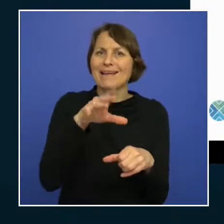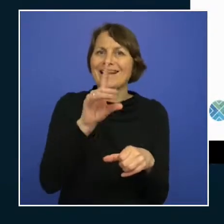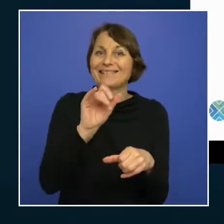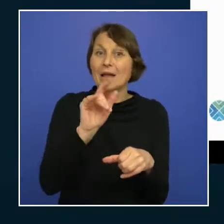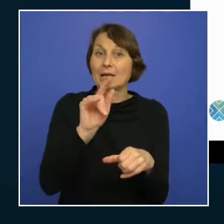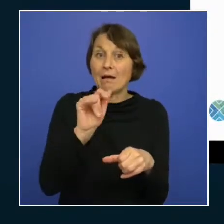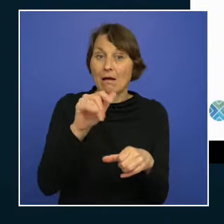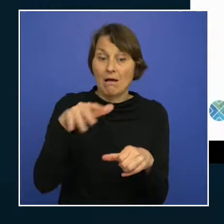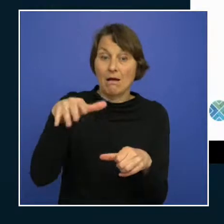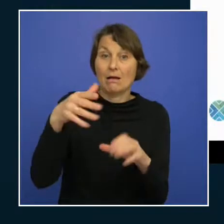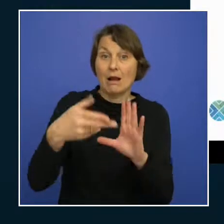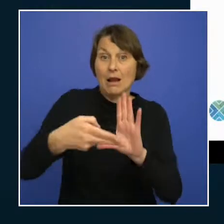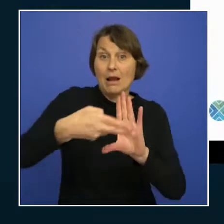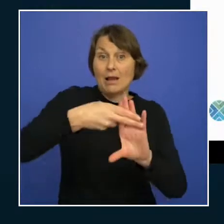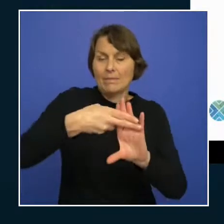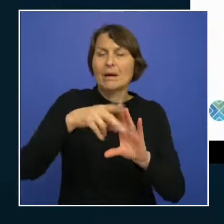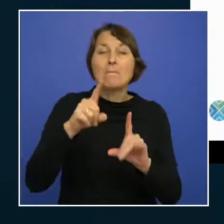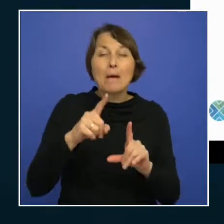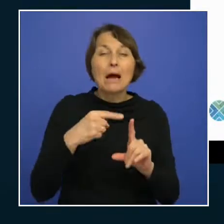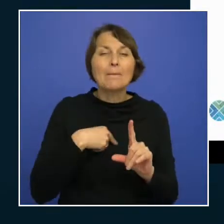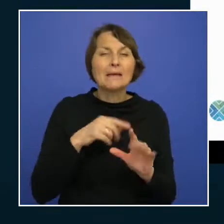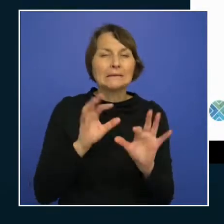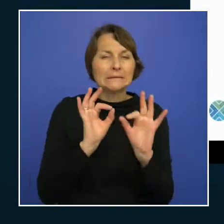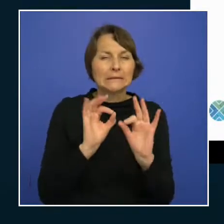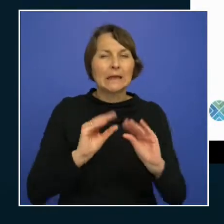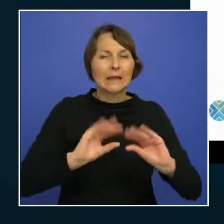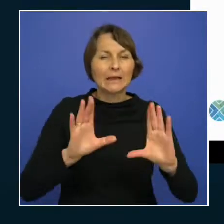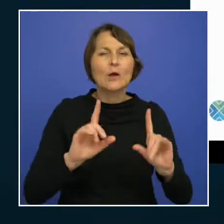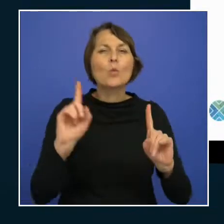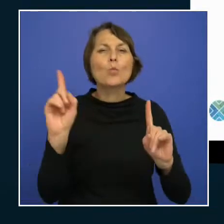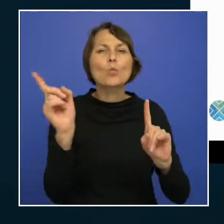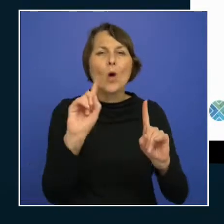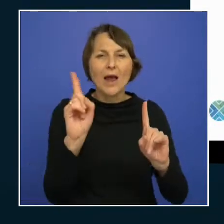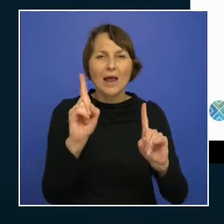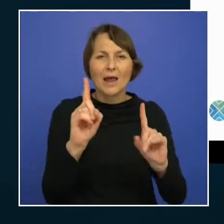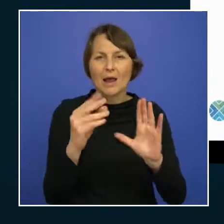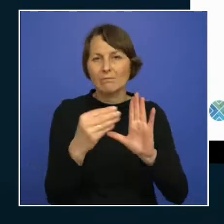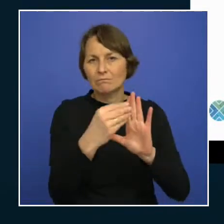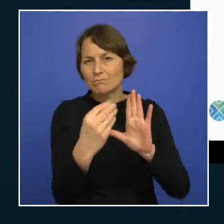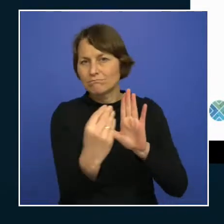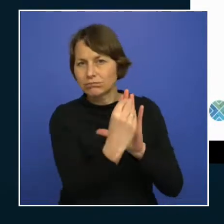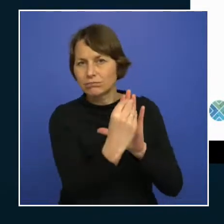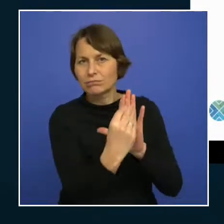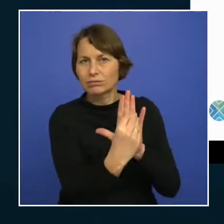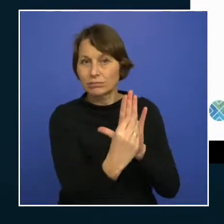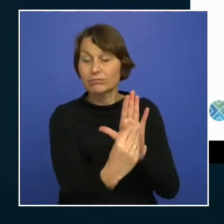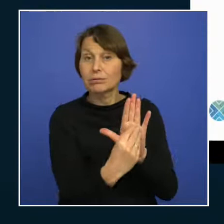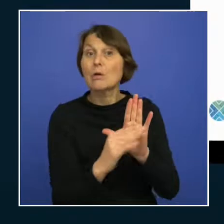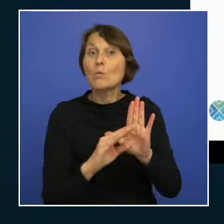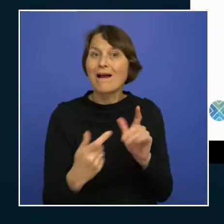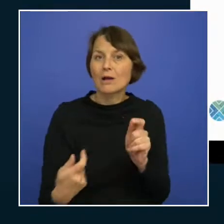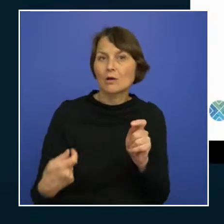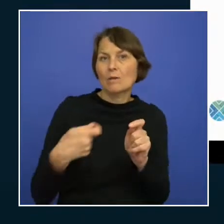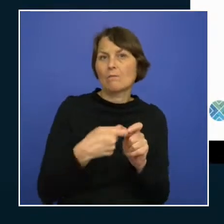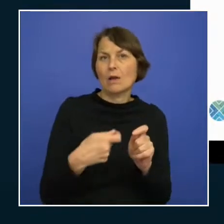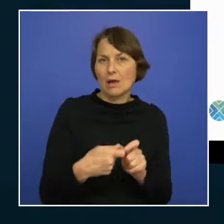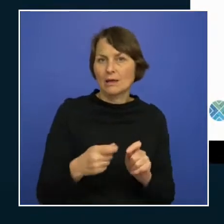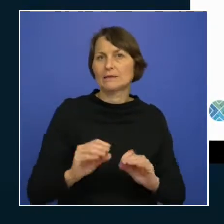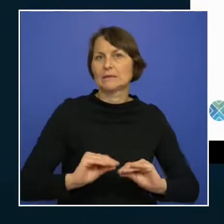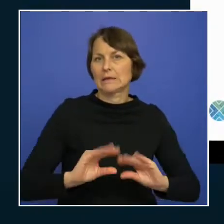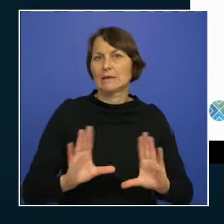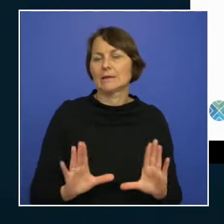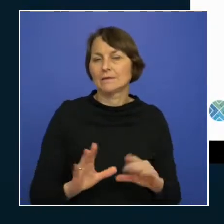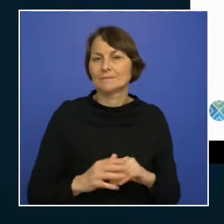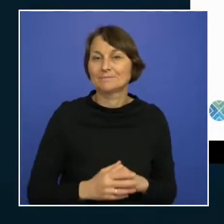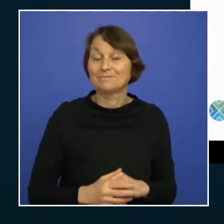that you specify the right location, because this can be essential for compliancy reasons. And good thing to note,